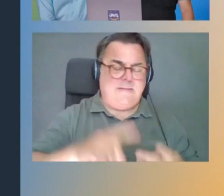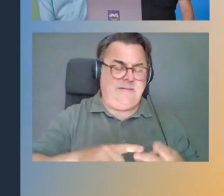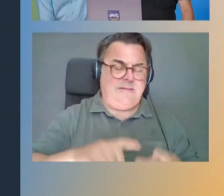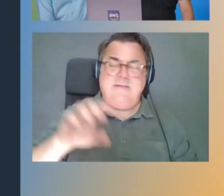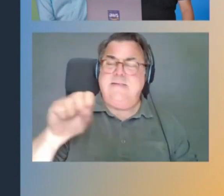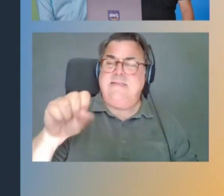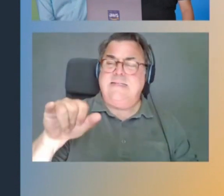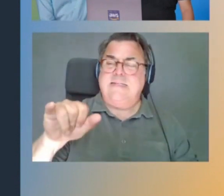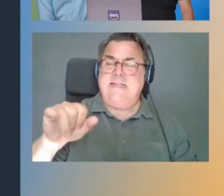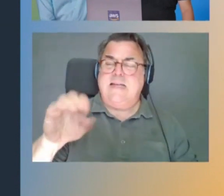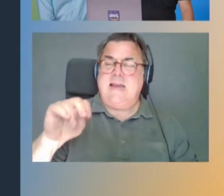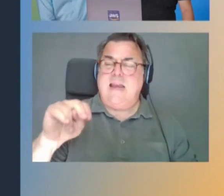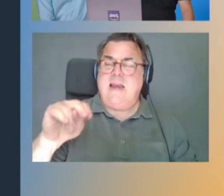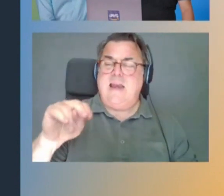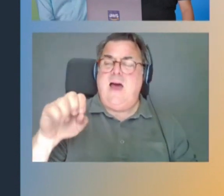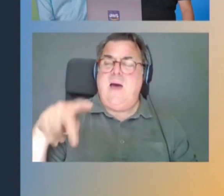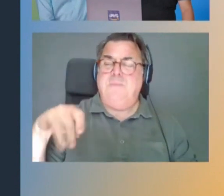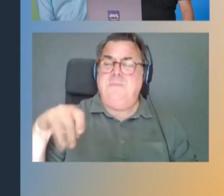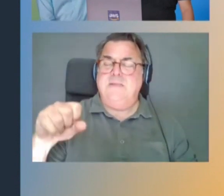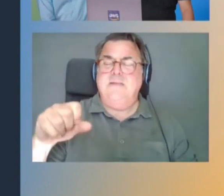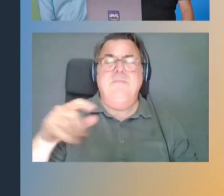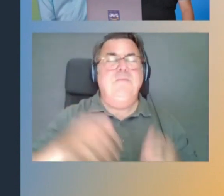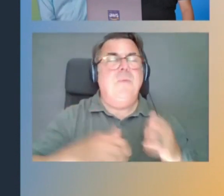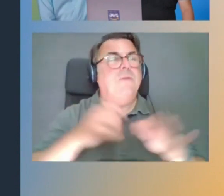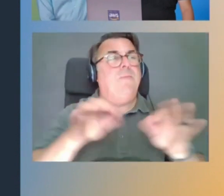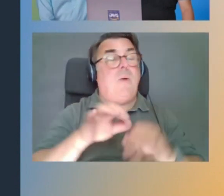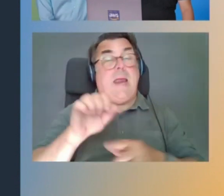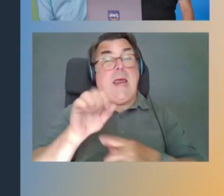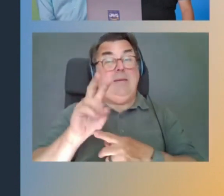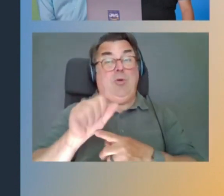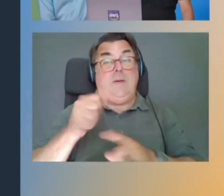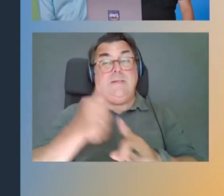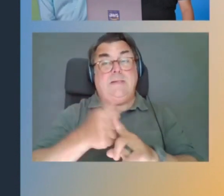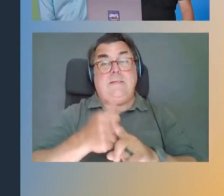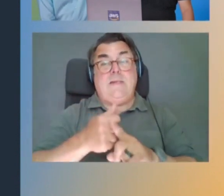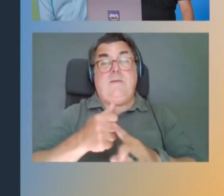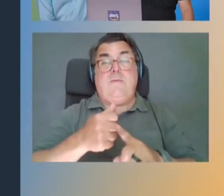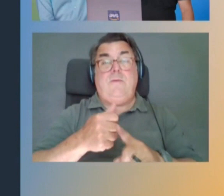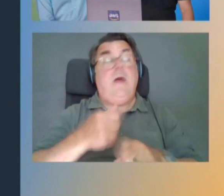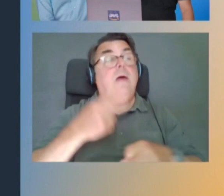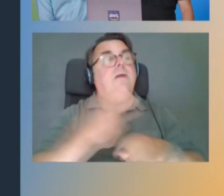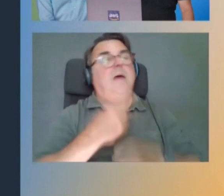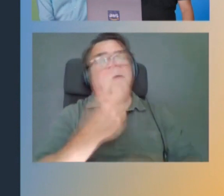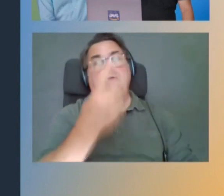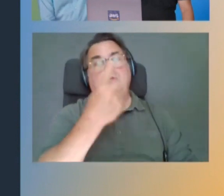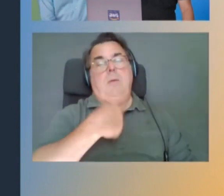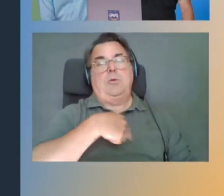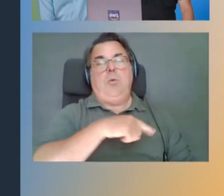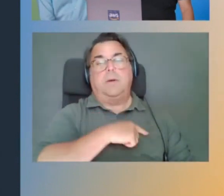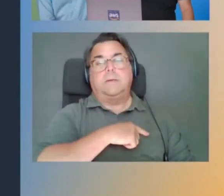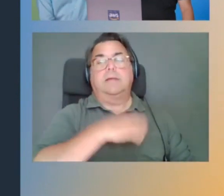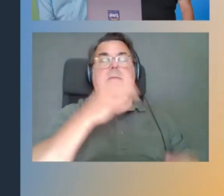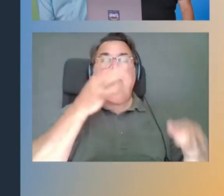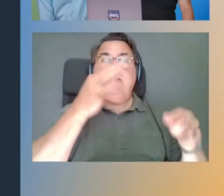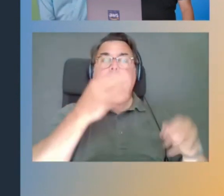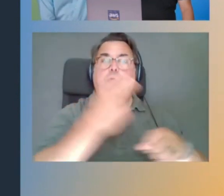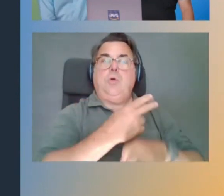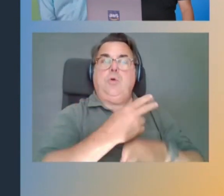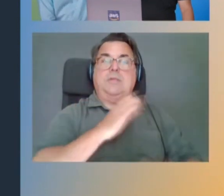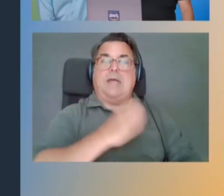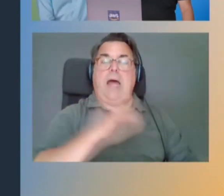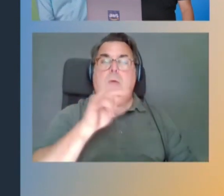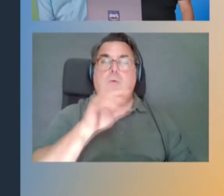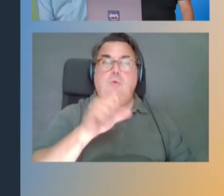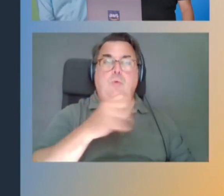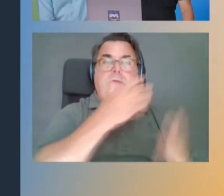key factor is AWS is customers that come to us choose to utilize tool sets and verification